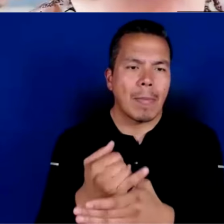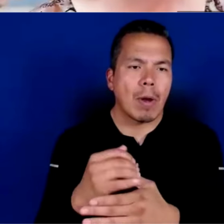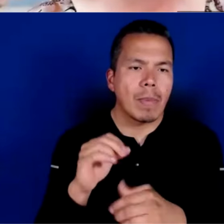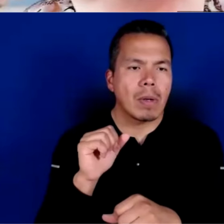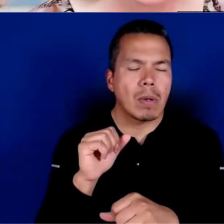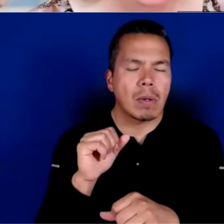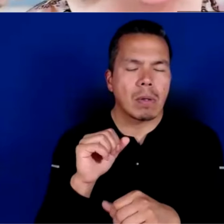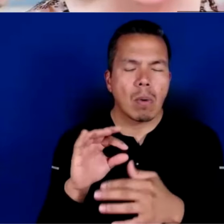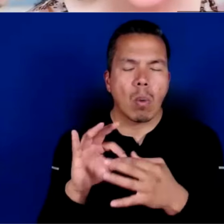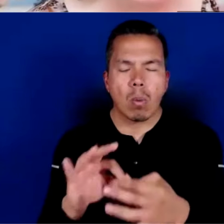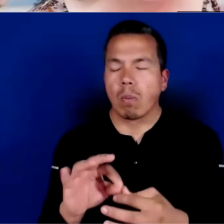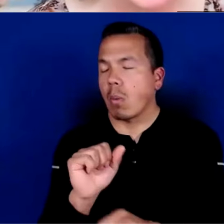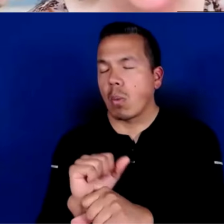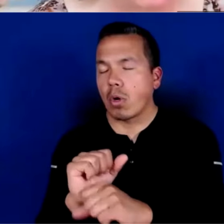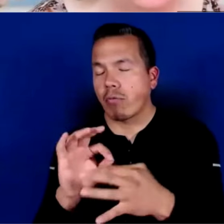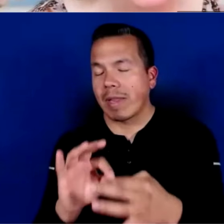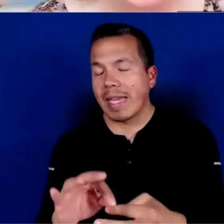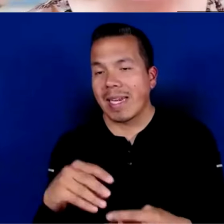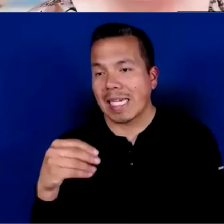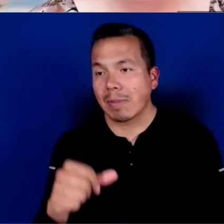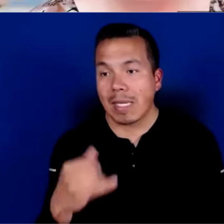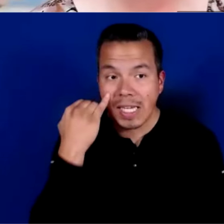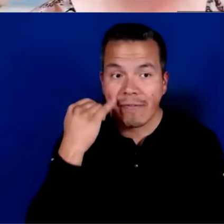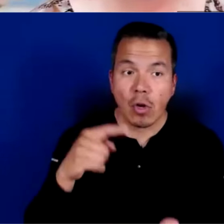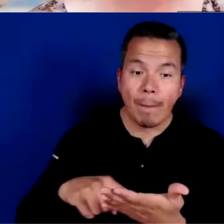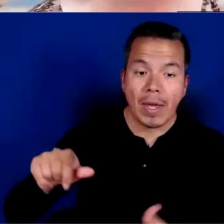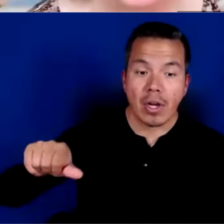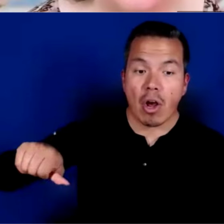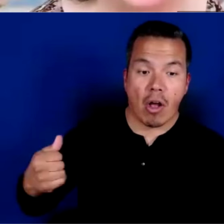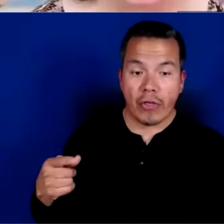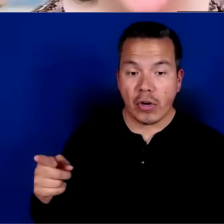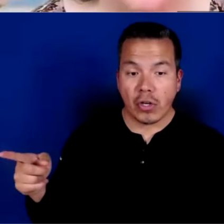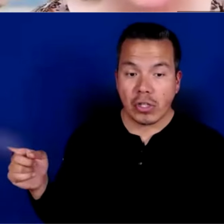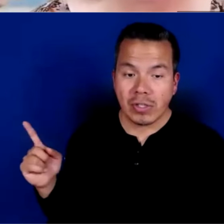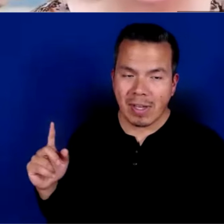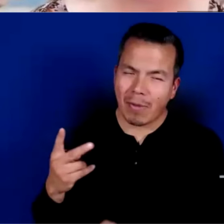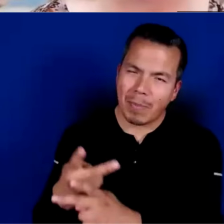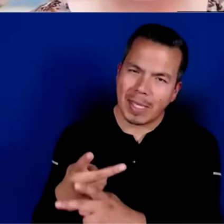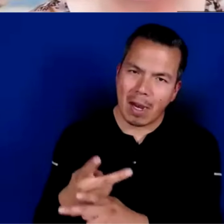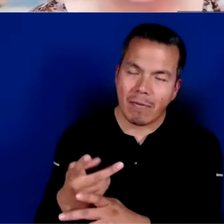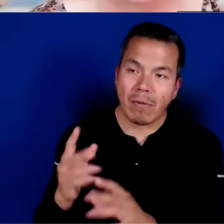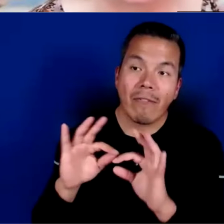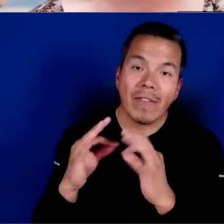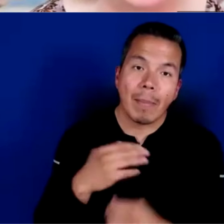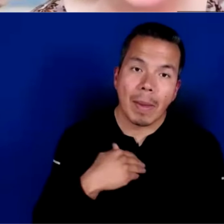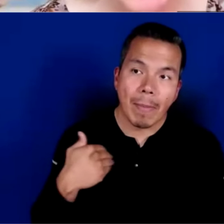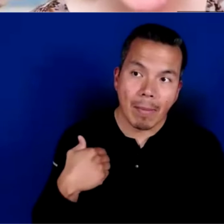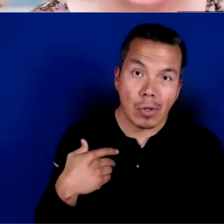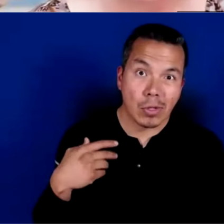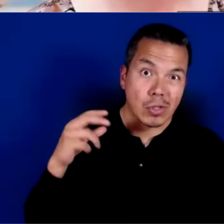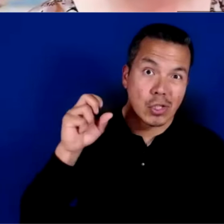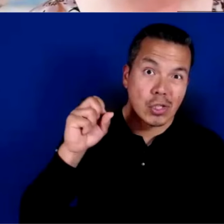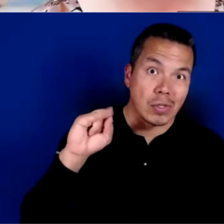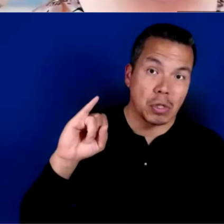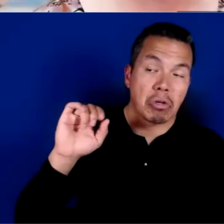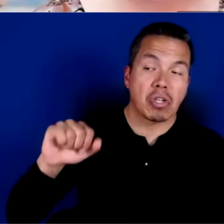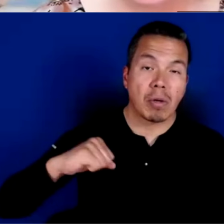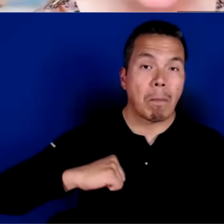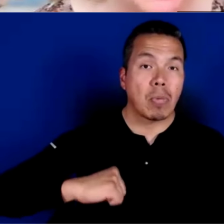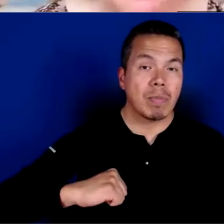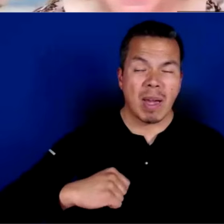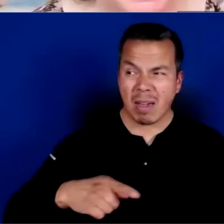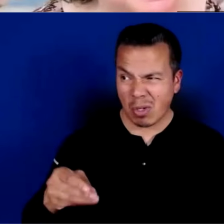expense. If you're paying others, you have to be careful because especially if it's family members, Social Security can push back and